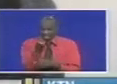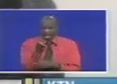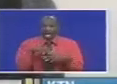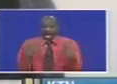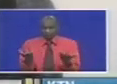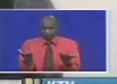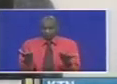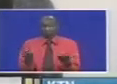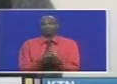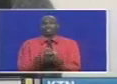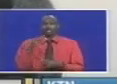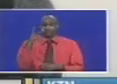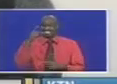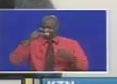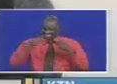follows: